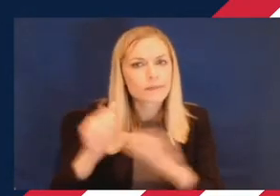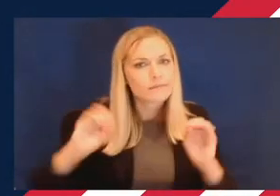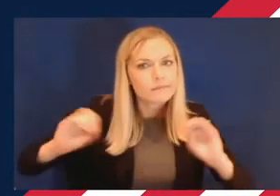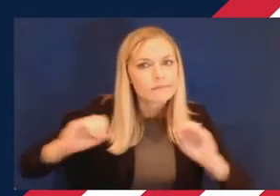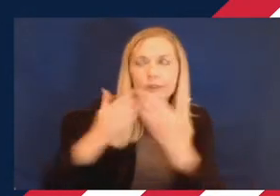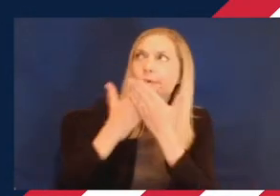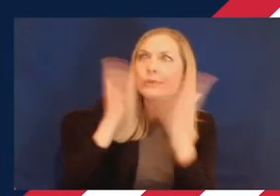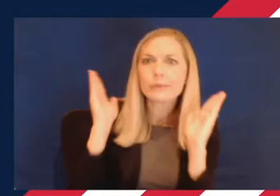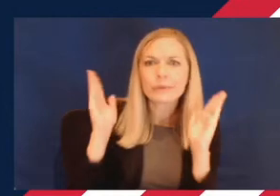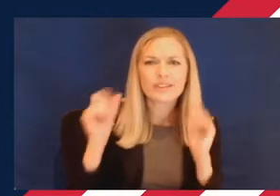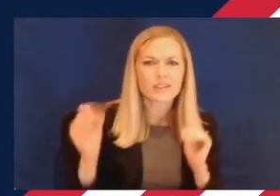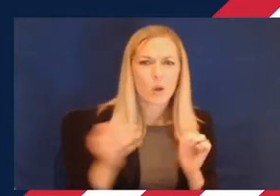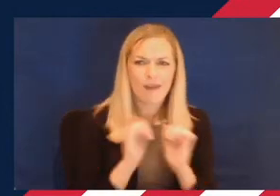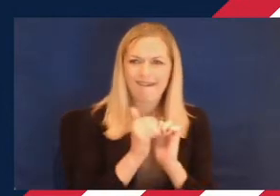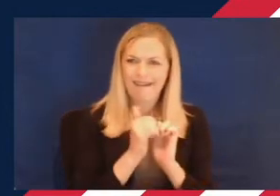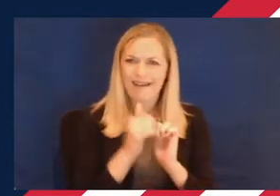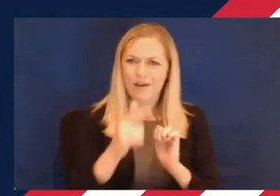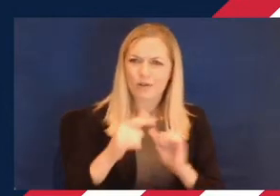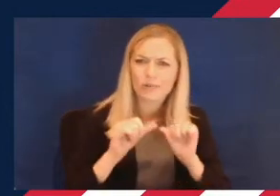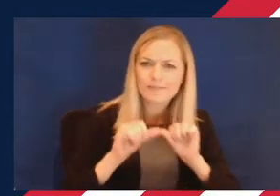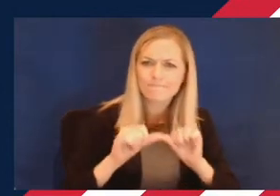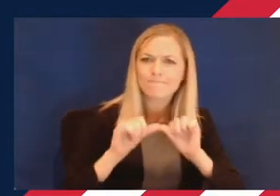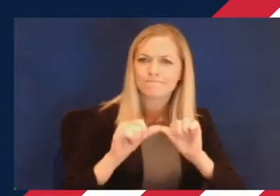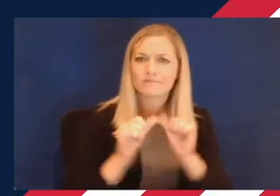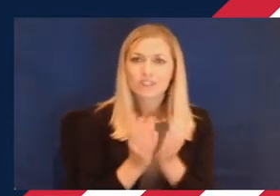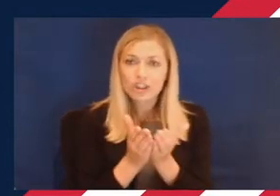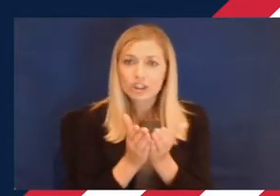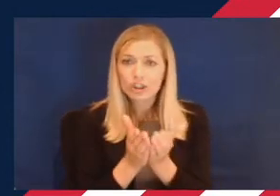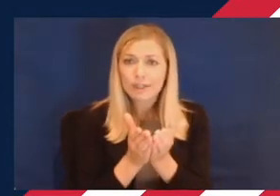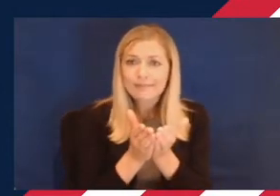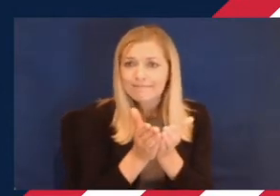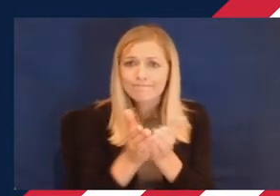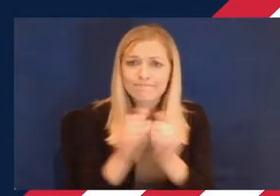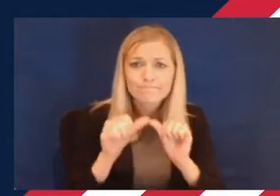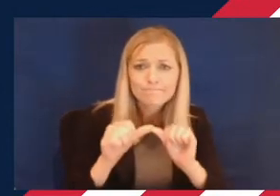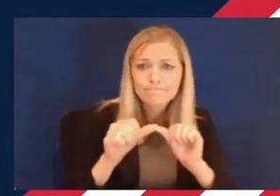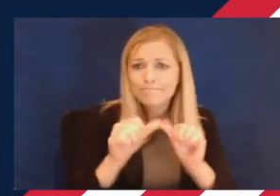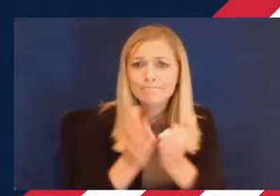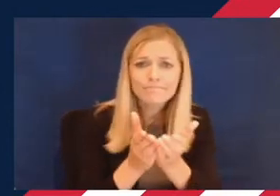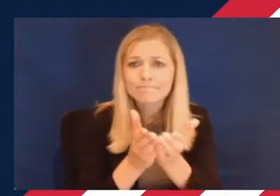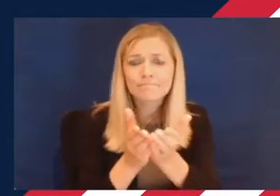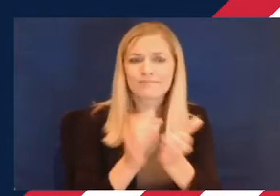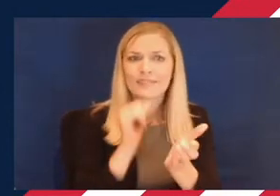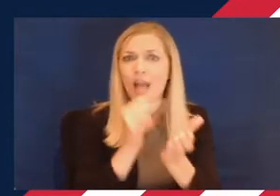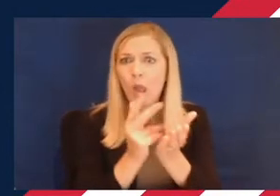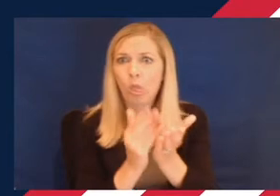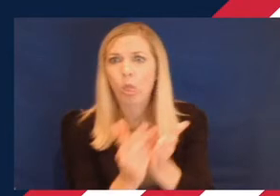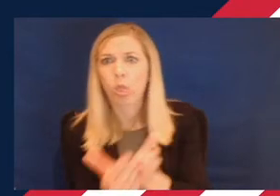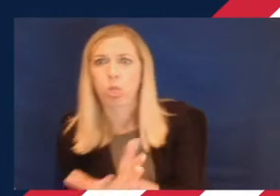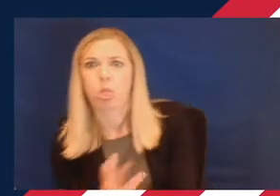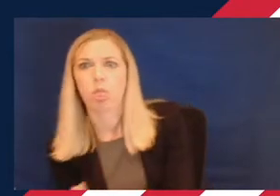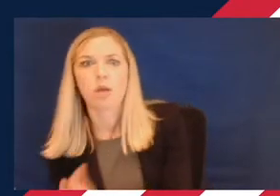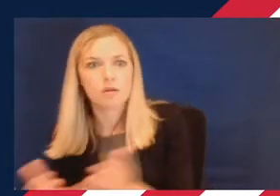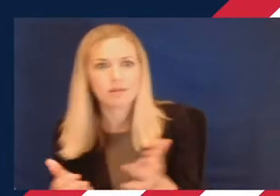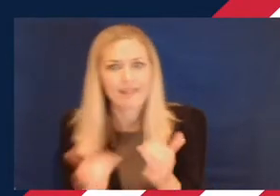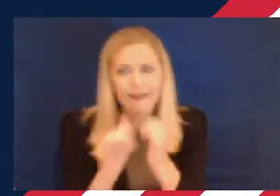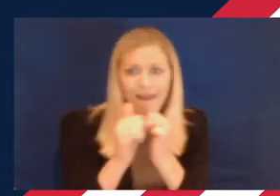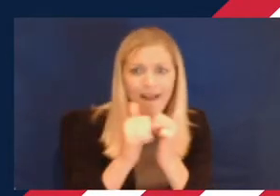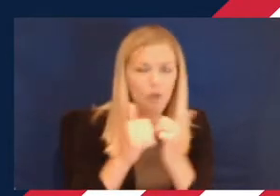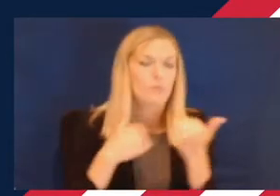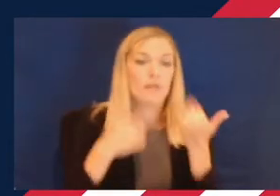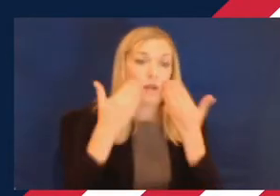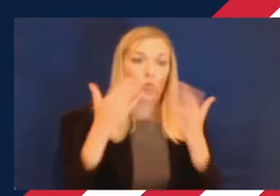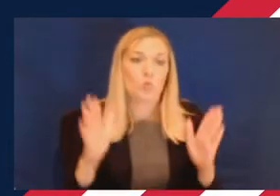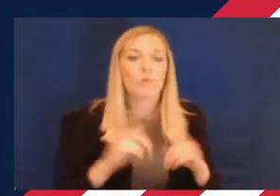ship from sinking? That I do not know. I do know that we're going to need extended benefits,